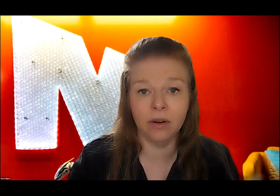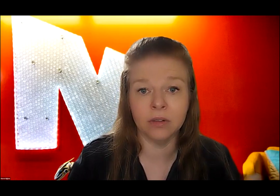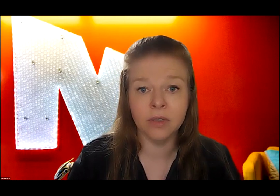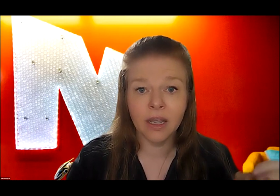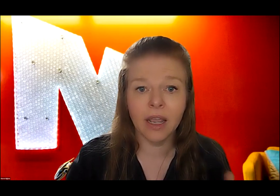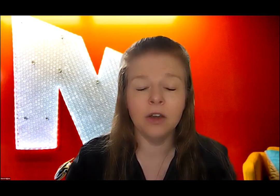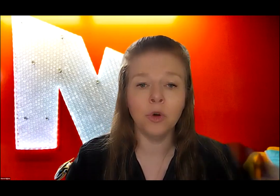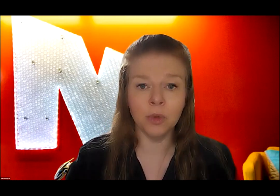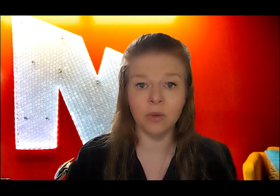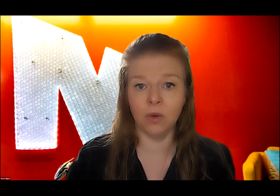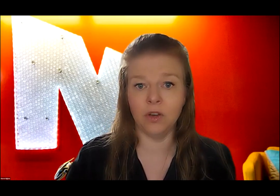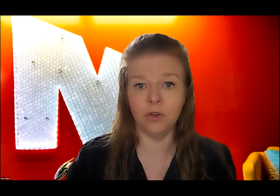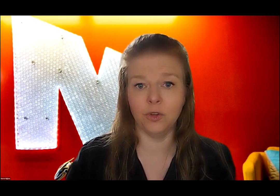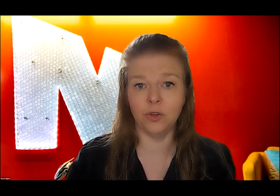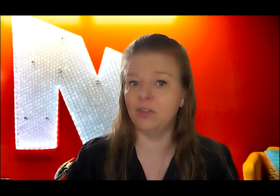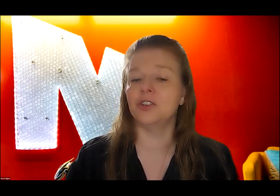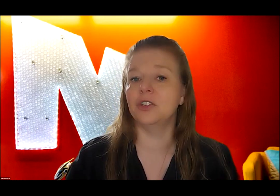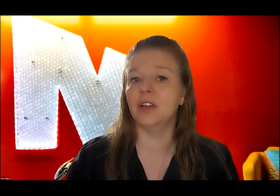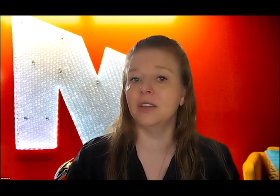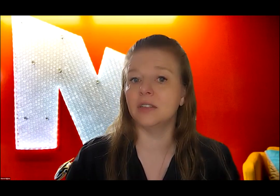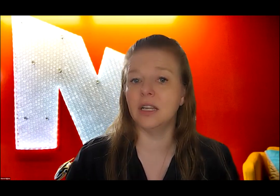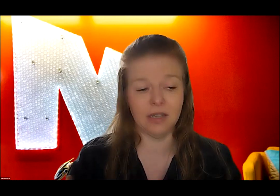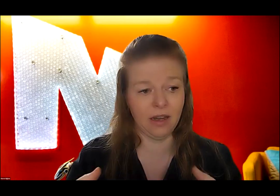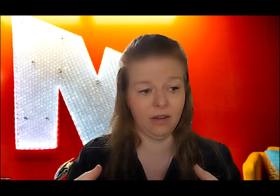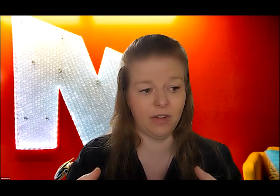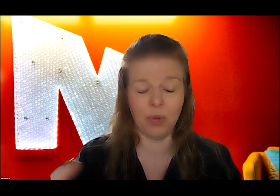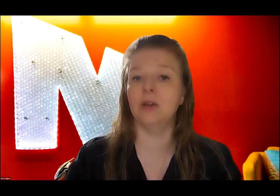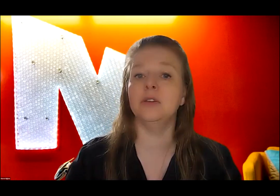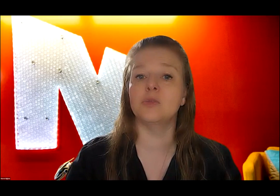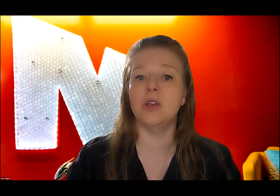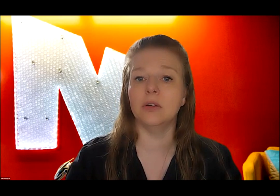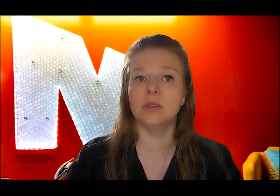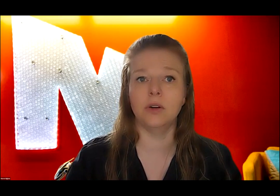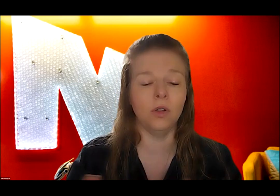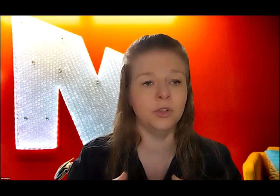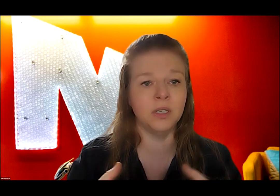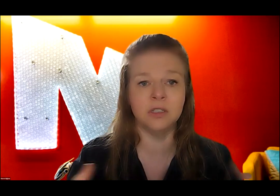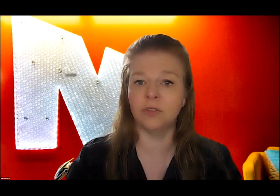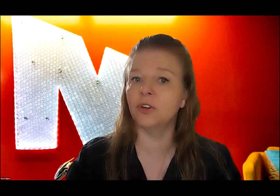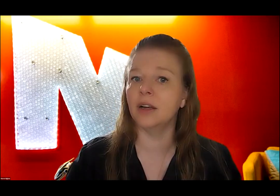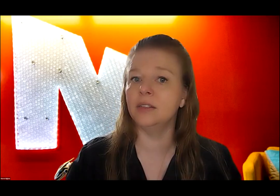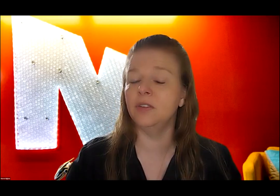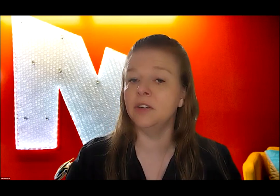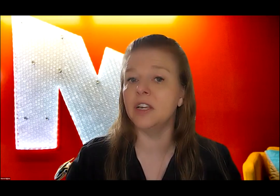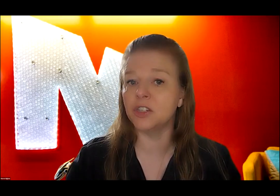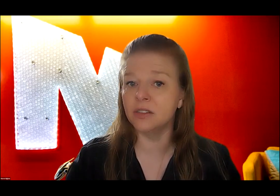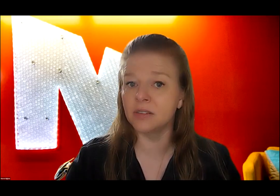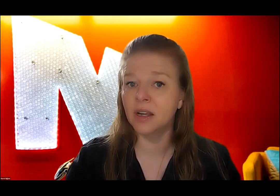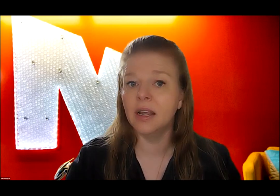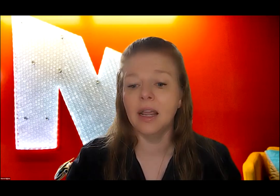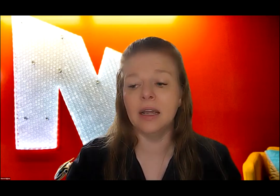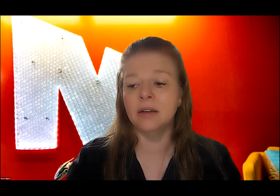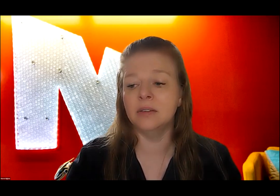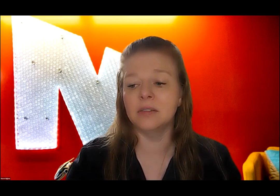in Seattle. And normally what we do for innovation events is have a panel of speakers that are all doing different kinds of innovations.